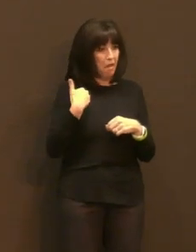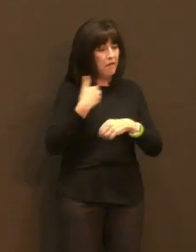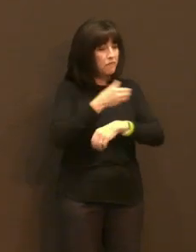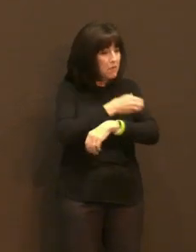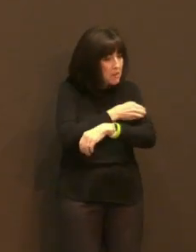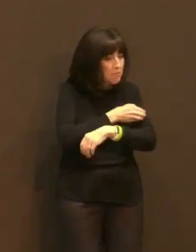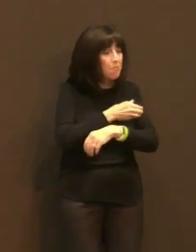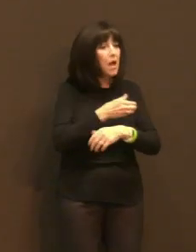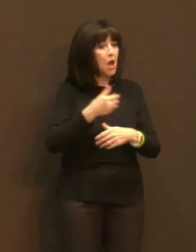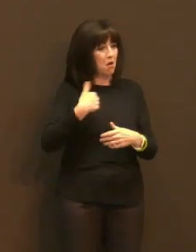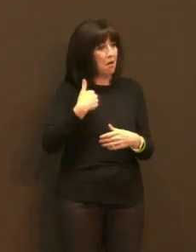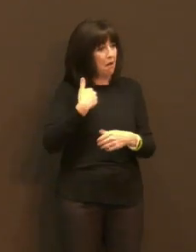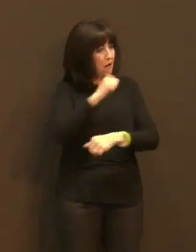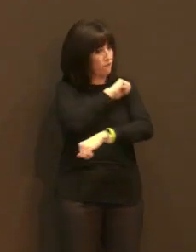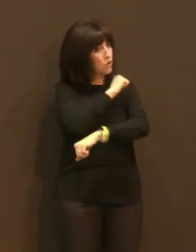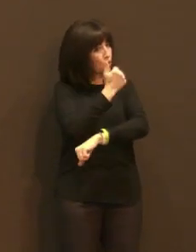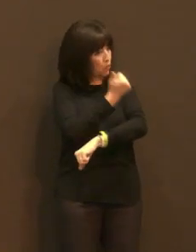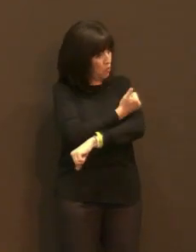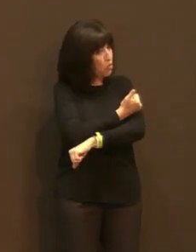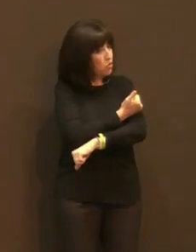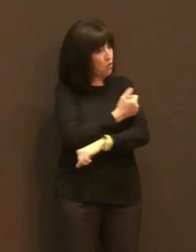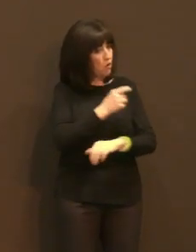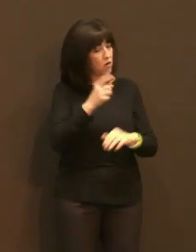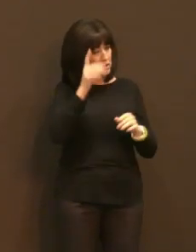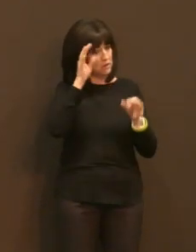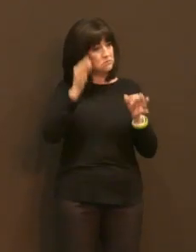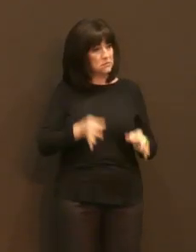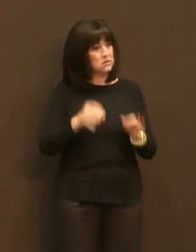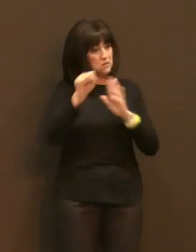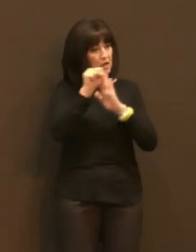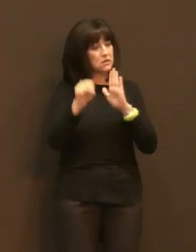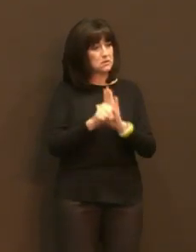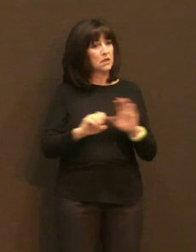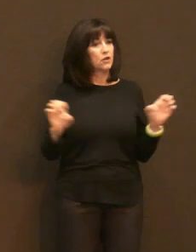otherwise we would not be able to do without